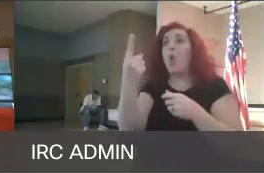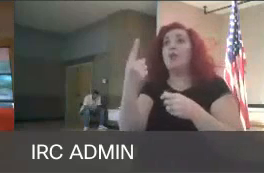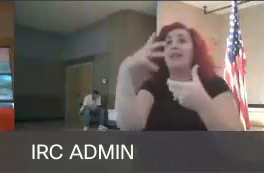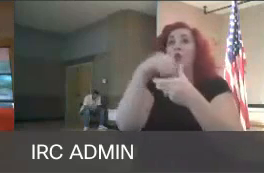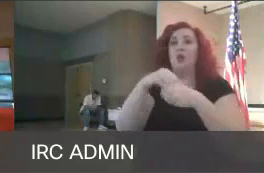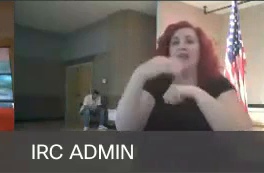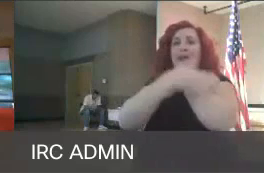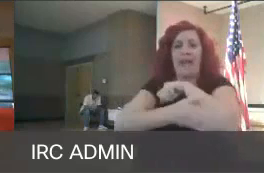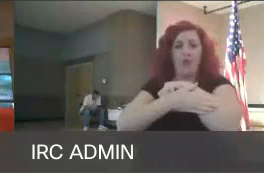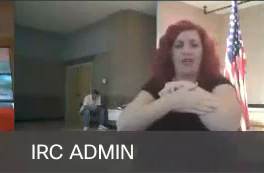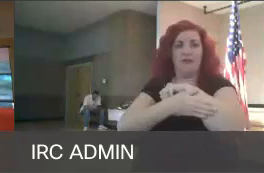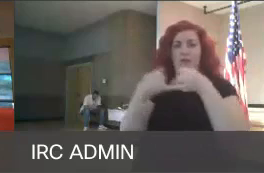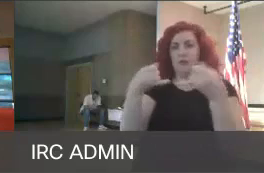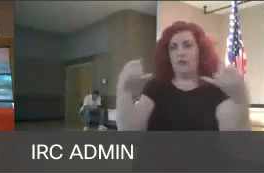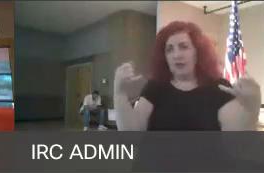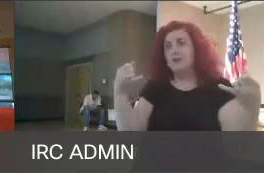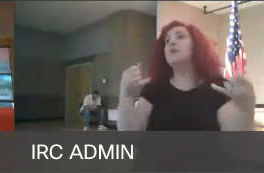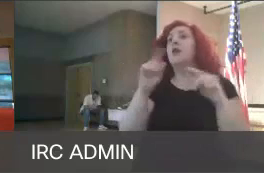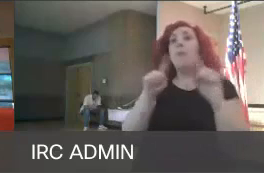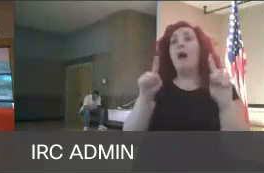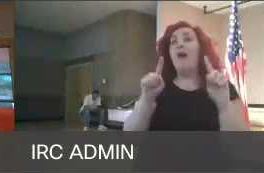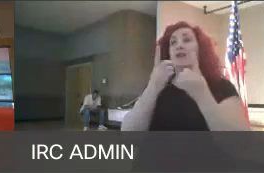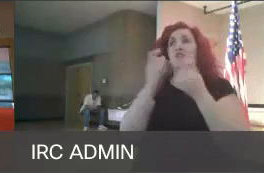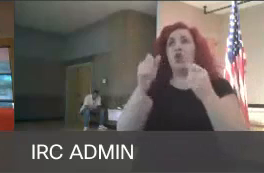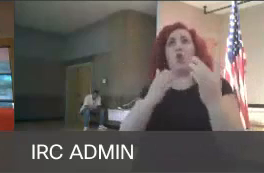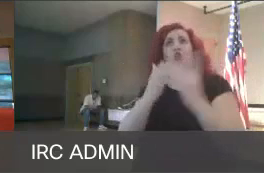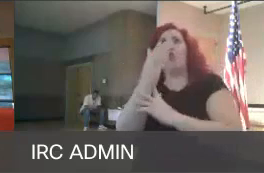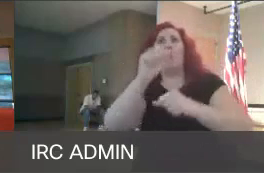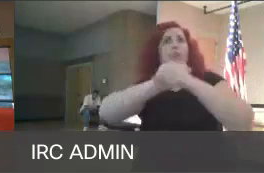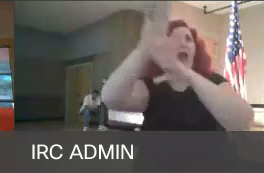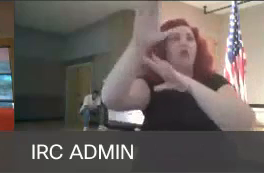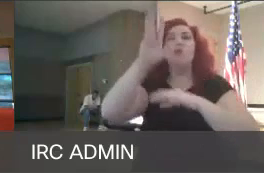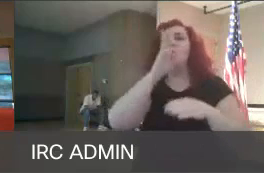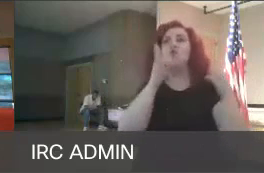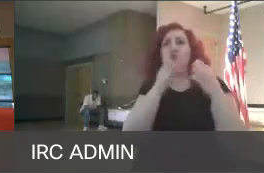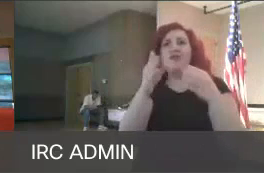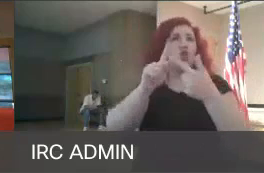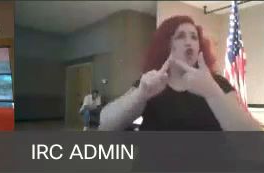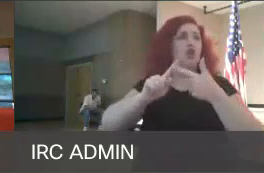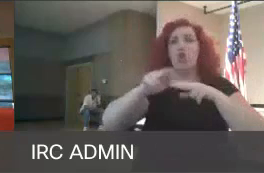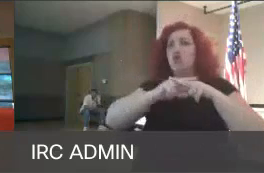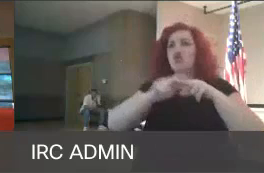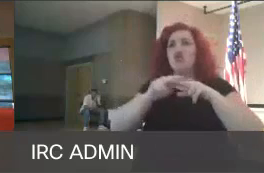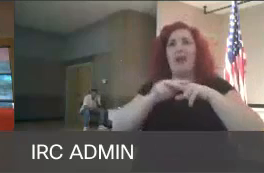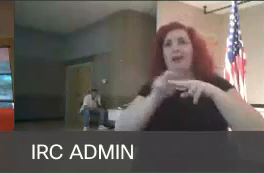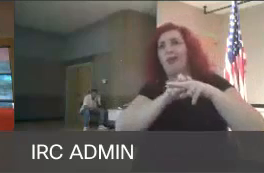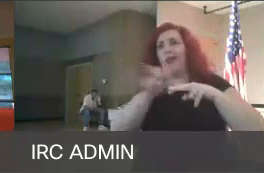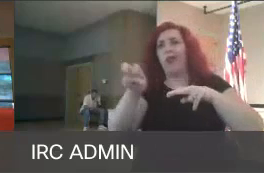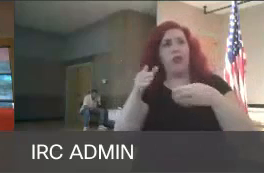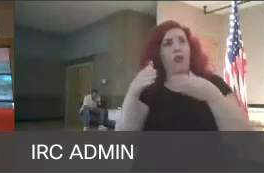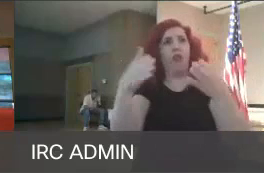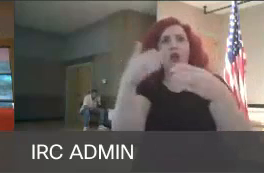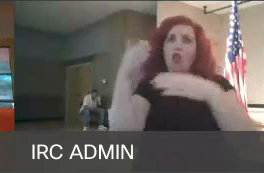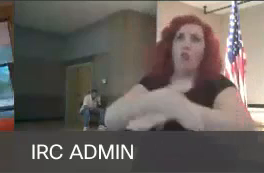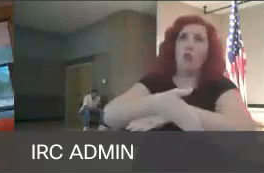They only took into effect county lines, but these districts probably go right through mountain ranges and rivers and train tracks and